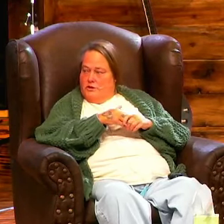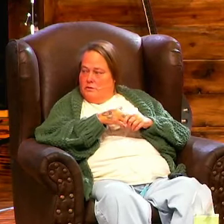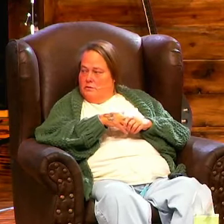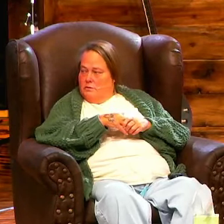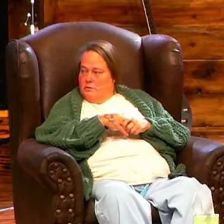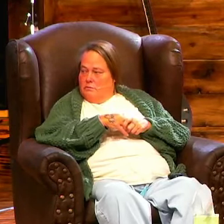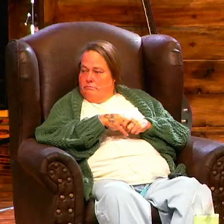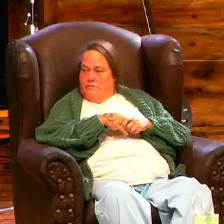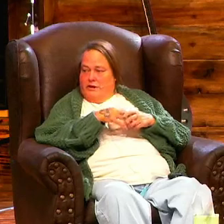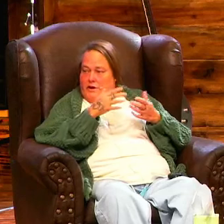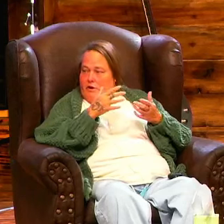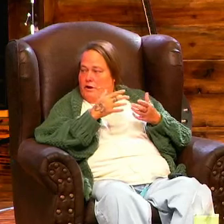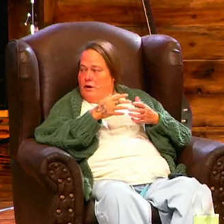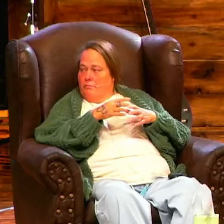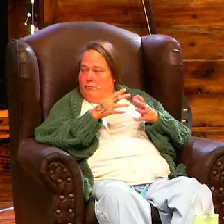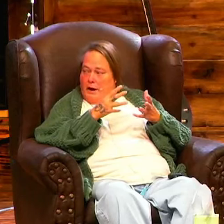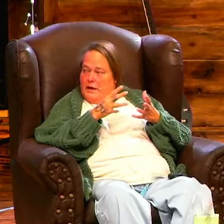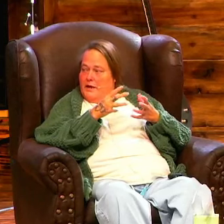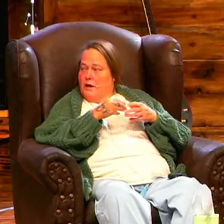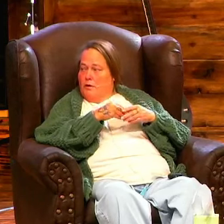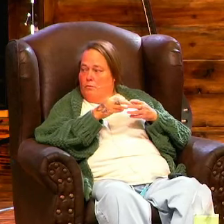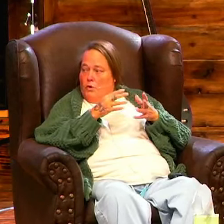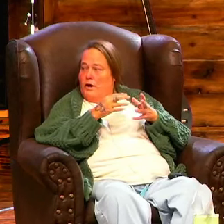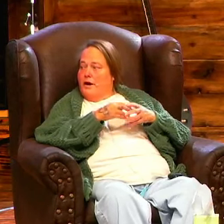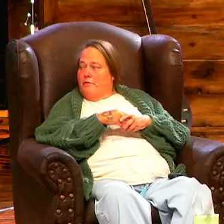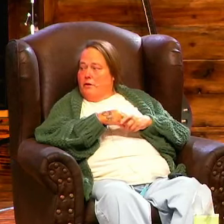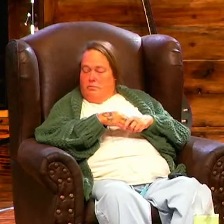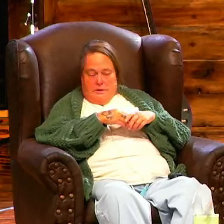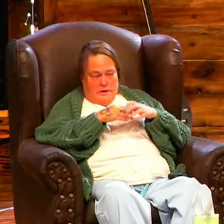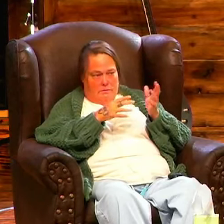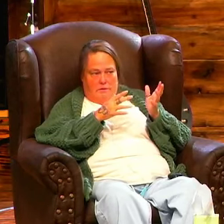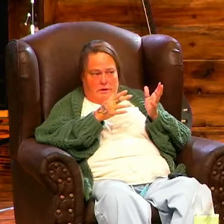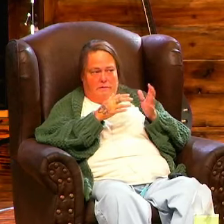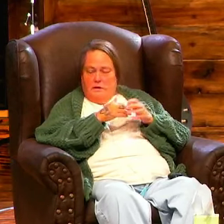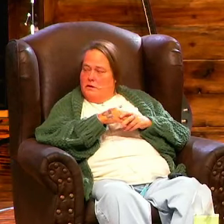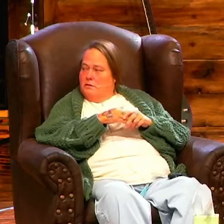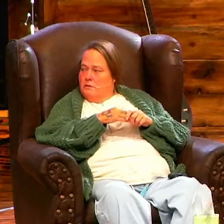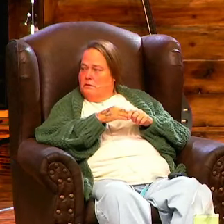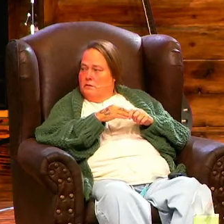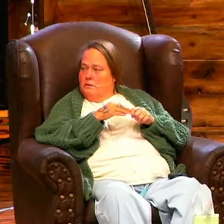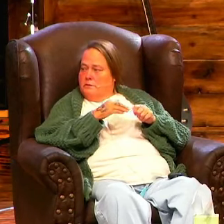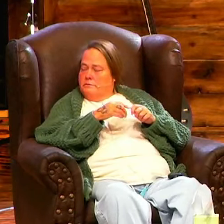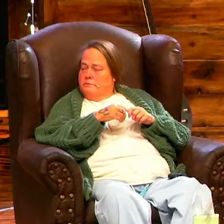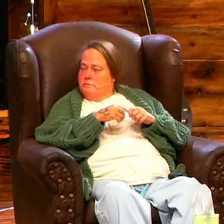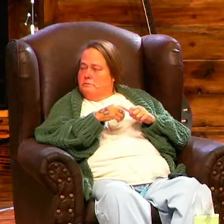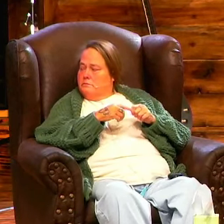ditch it. Tear it up, break it up, whatever, but get rid of it.